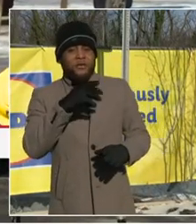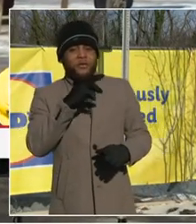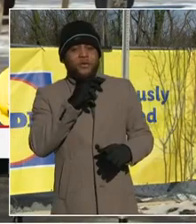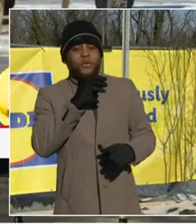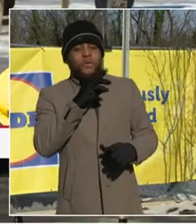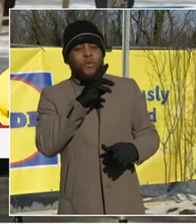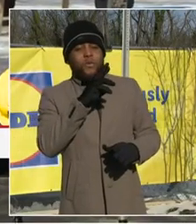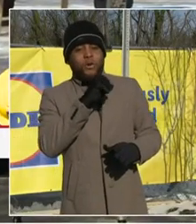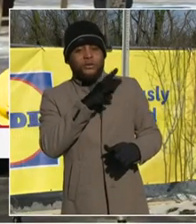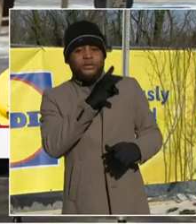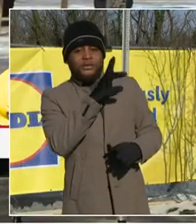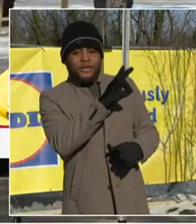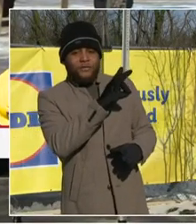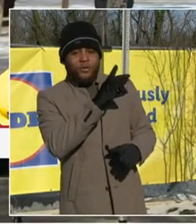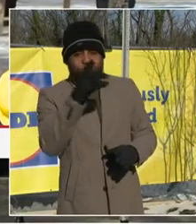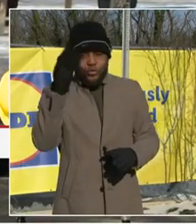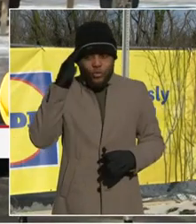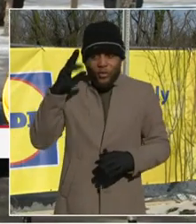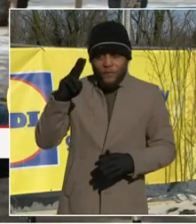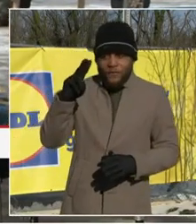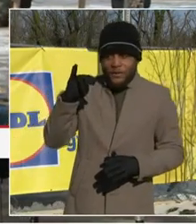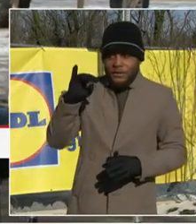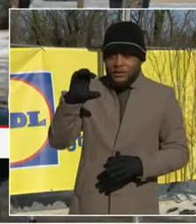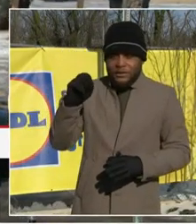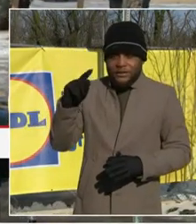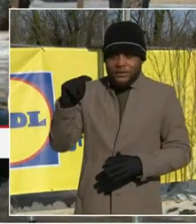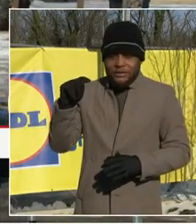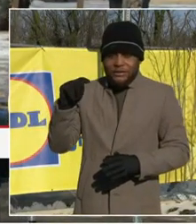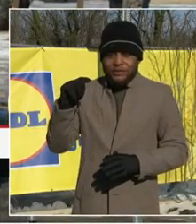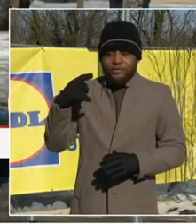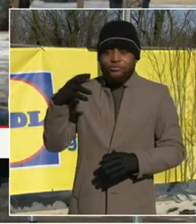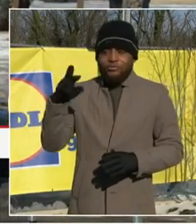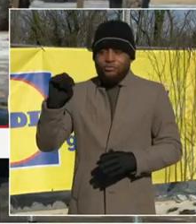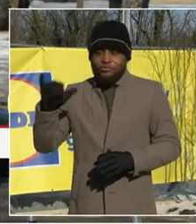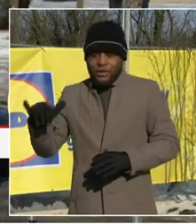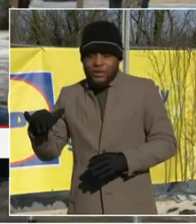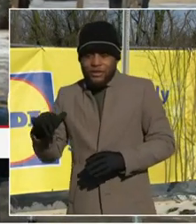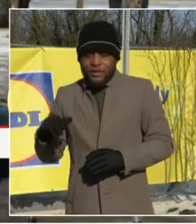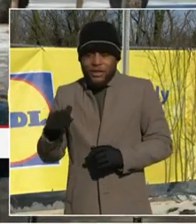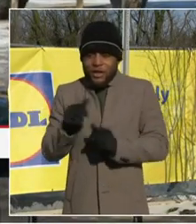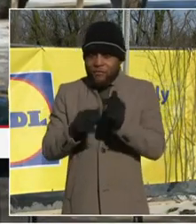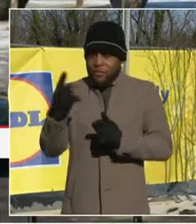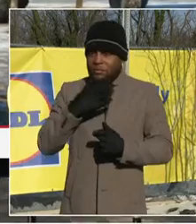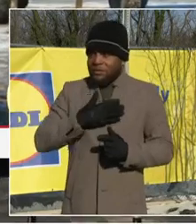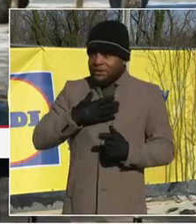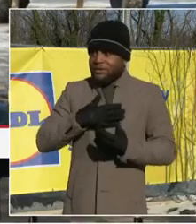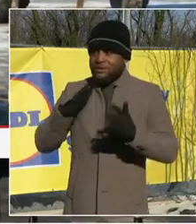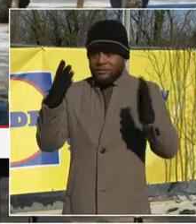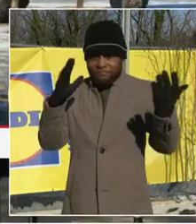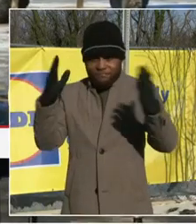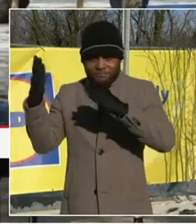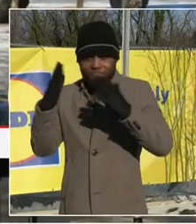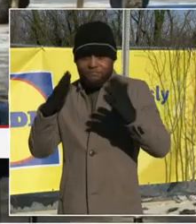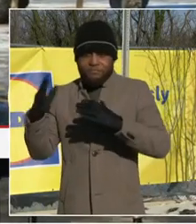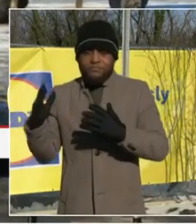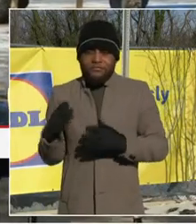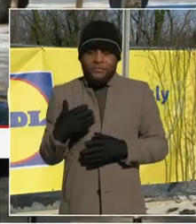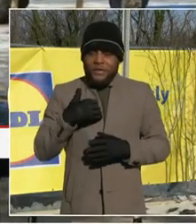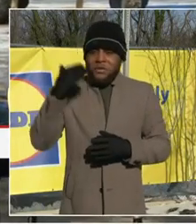Gray. Give Councilmember Gray a big round of applause. I know he has a lot of Skyland